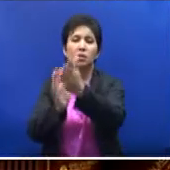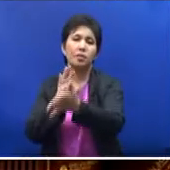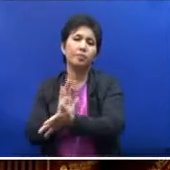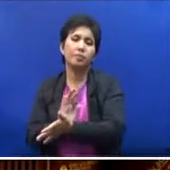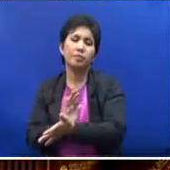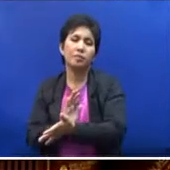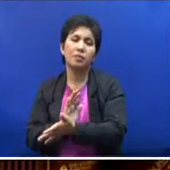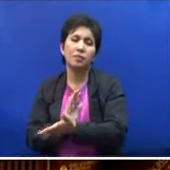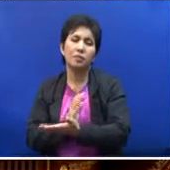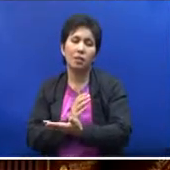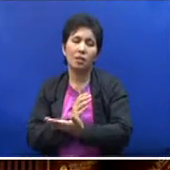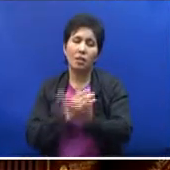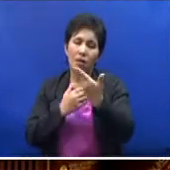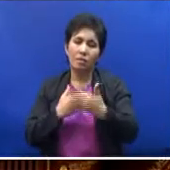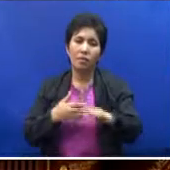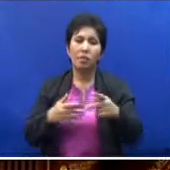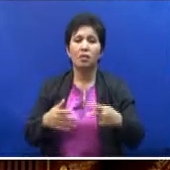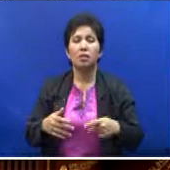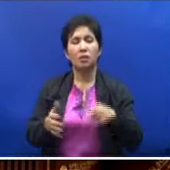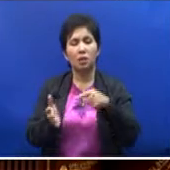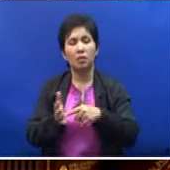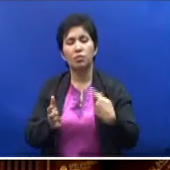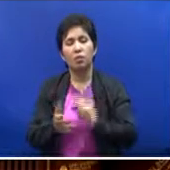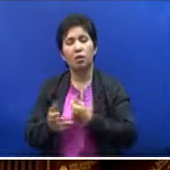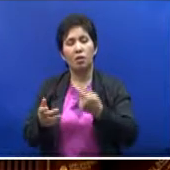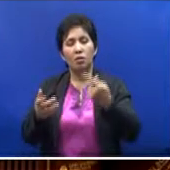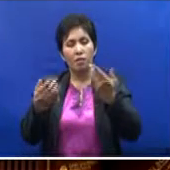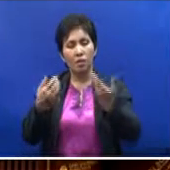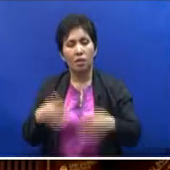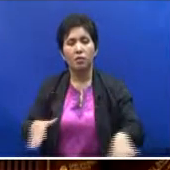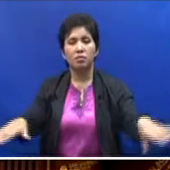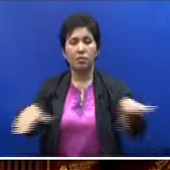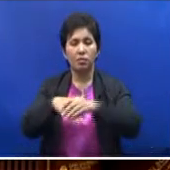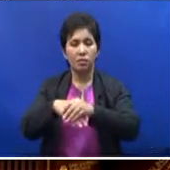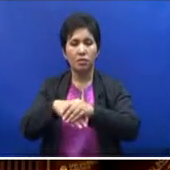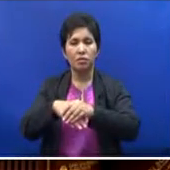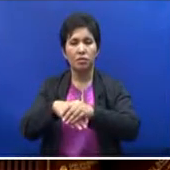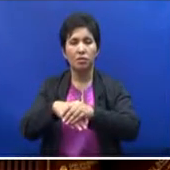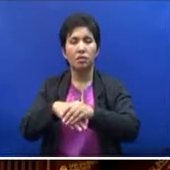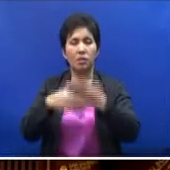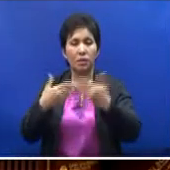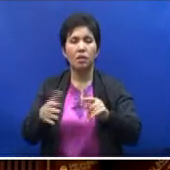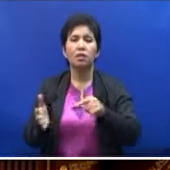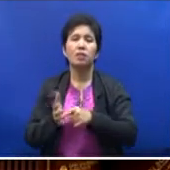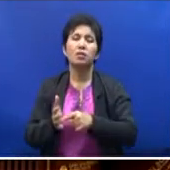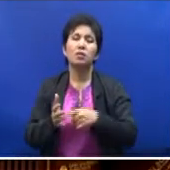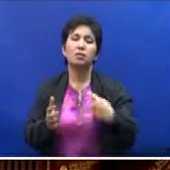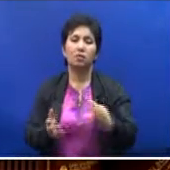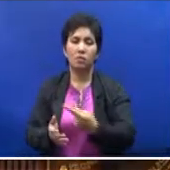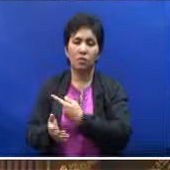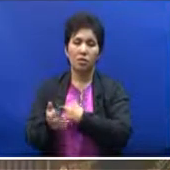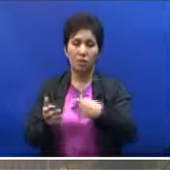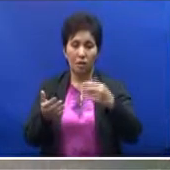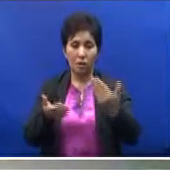and up to this, we finished discuss about marriage and kinships. Okay, after this, we are going to learn a